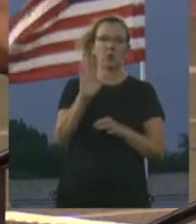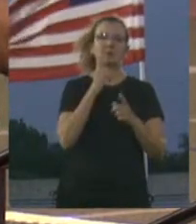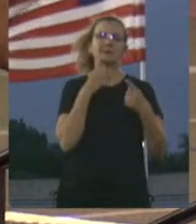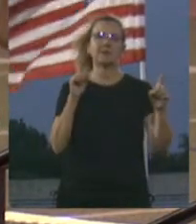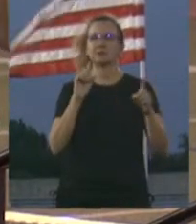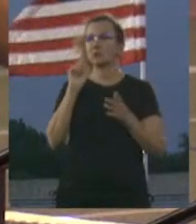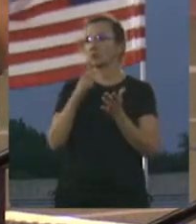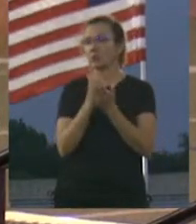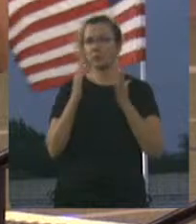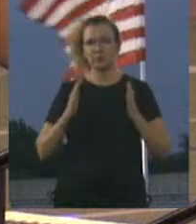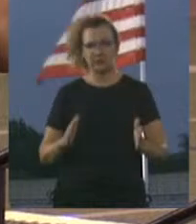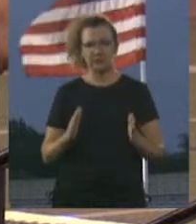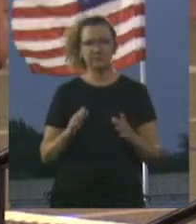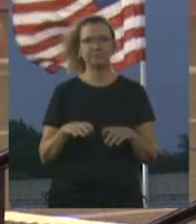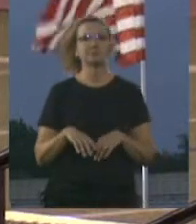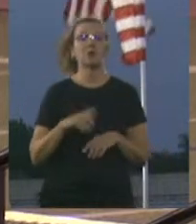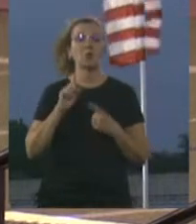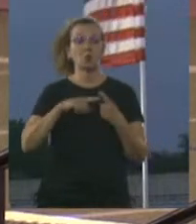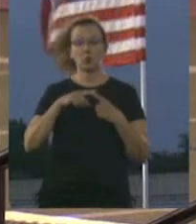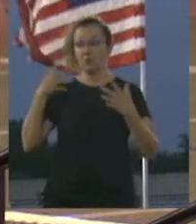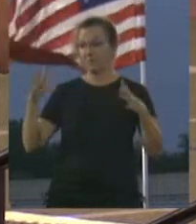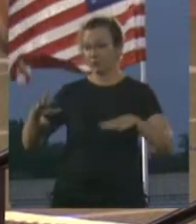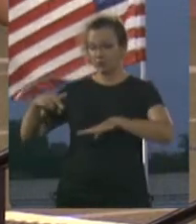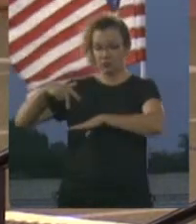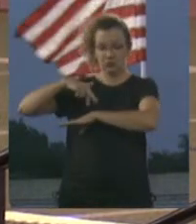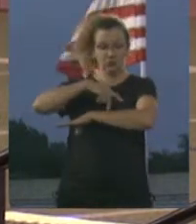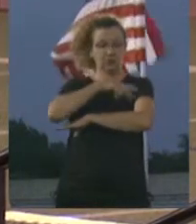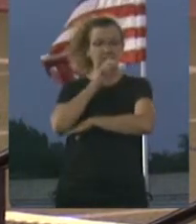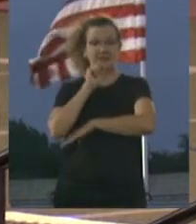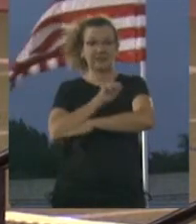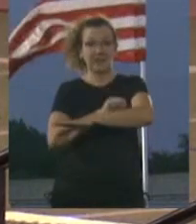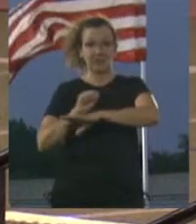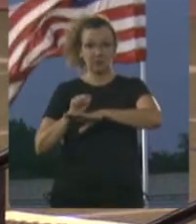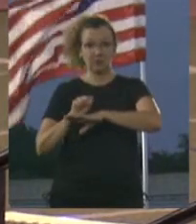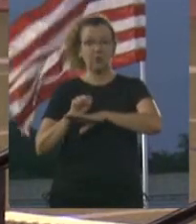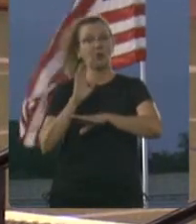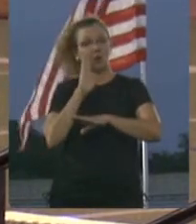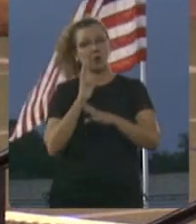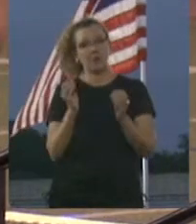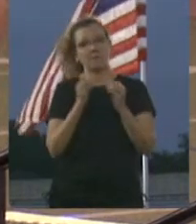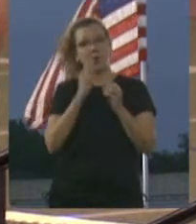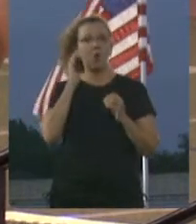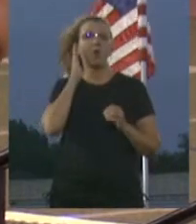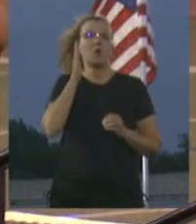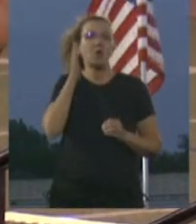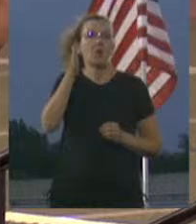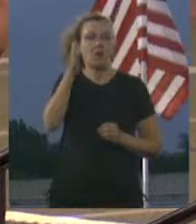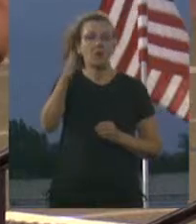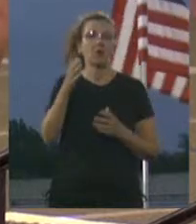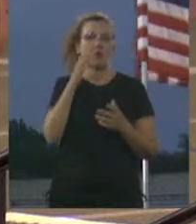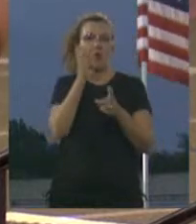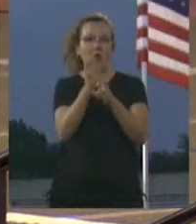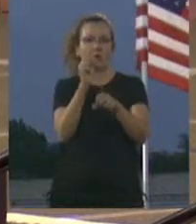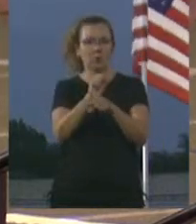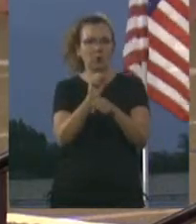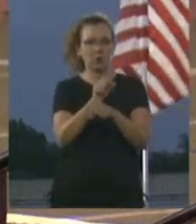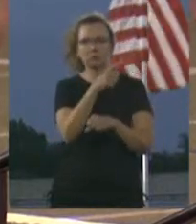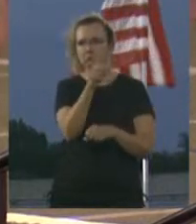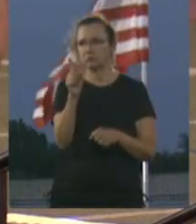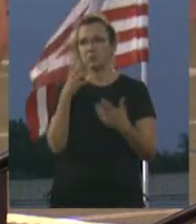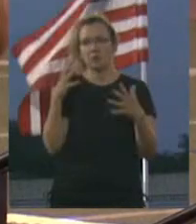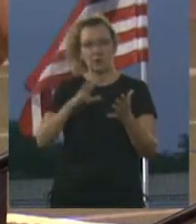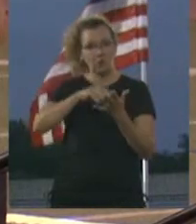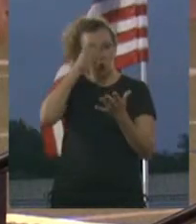Graduates, once you cross this stage, there will be more hard work ahead of you. You've learned